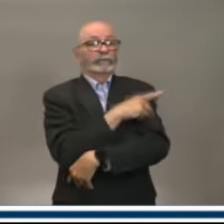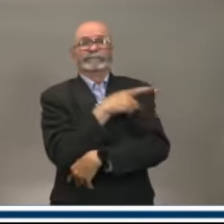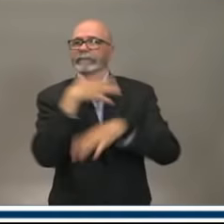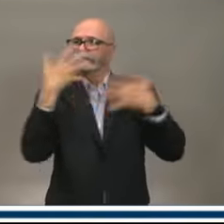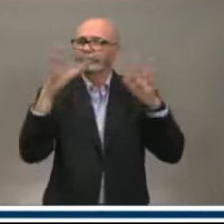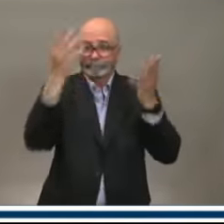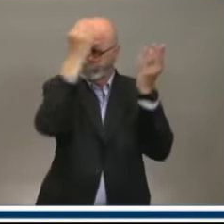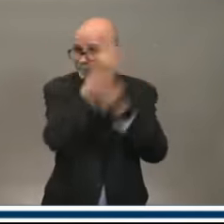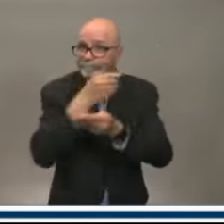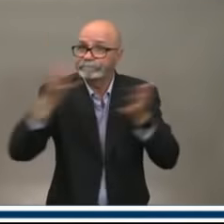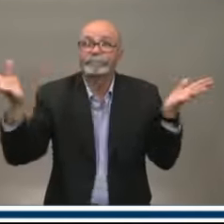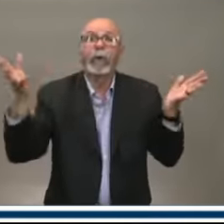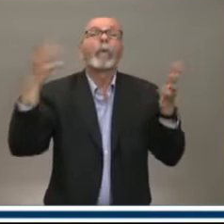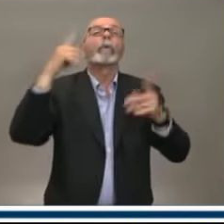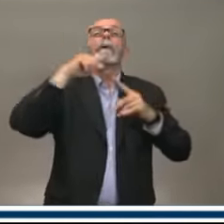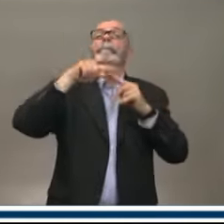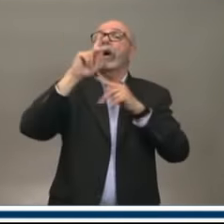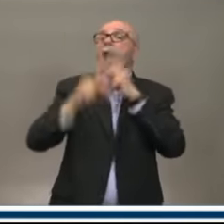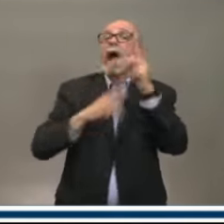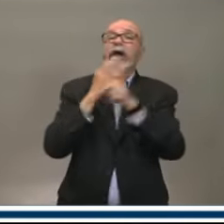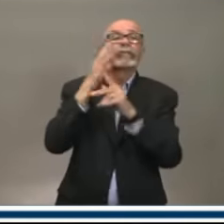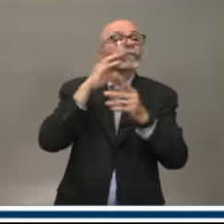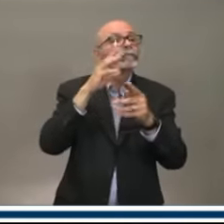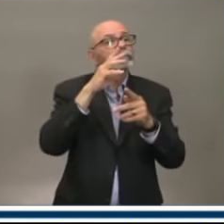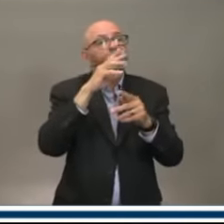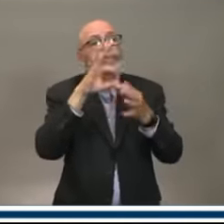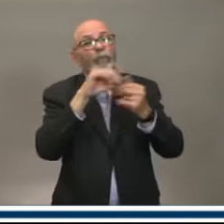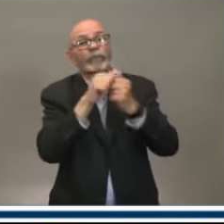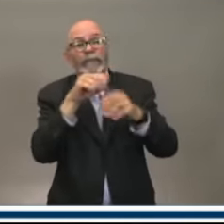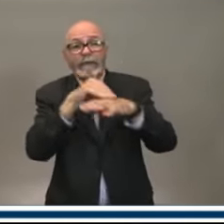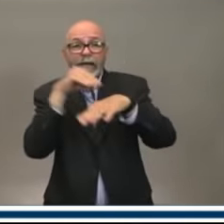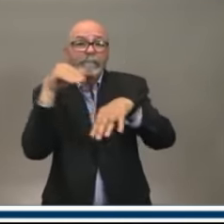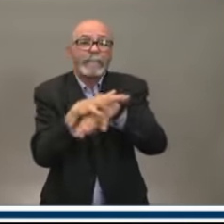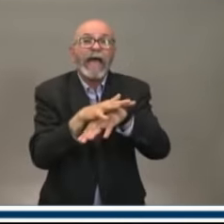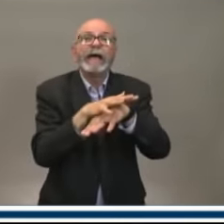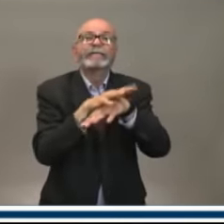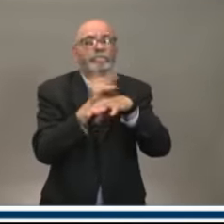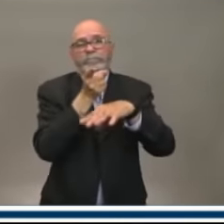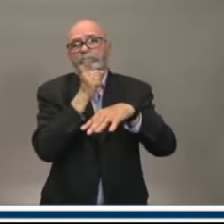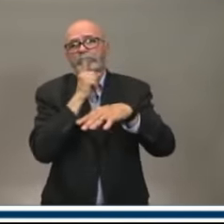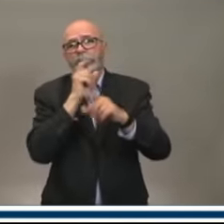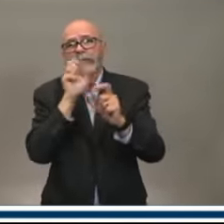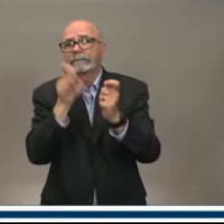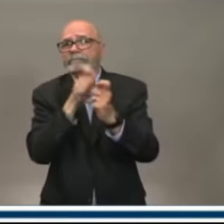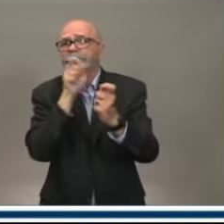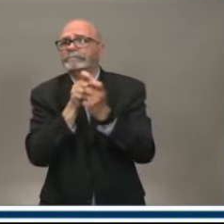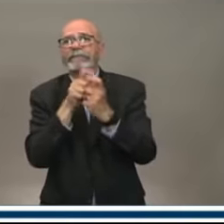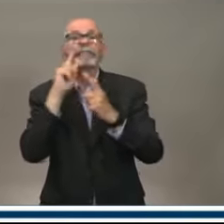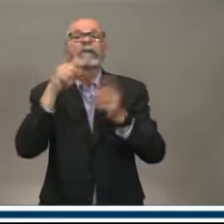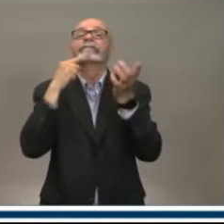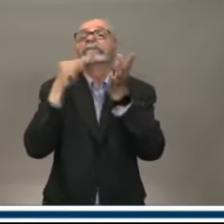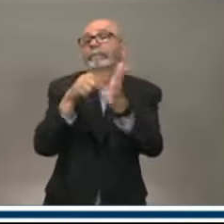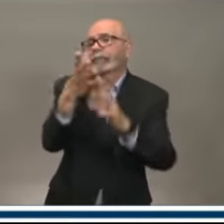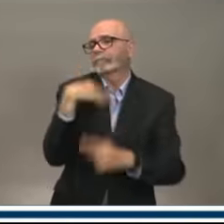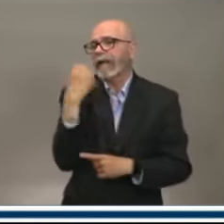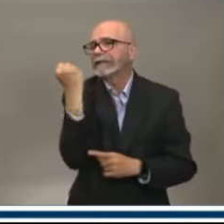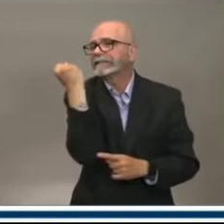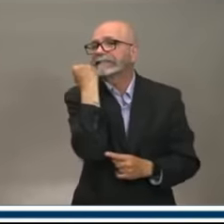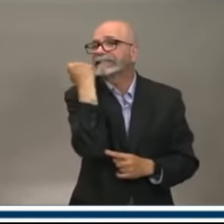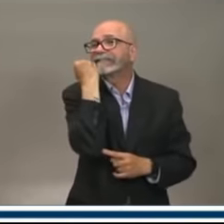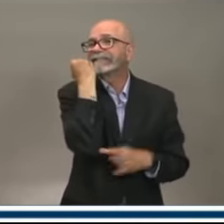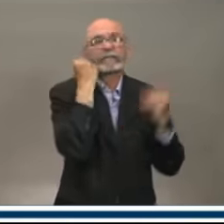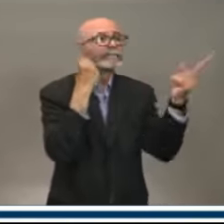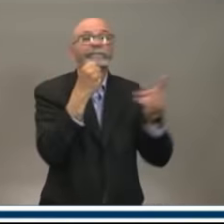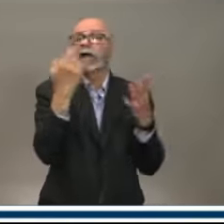associations. So you have plans that are out there, for example, and denturists don't know how they're supposed to go to work, even though they're